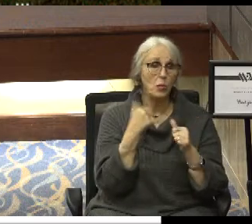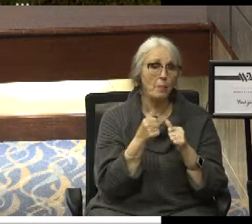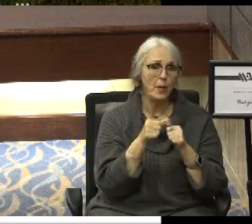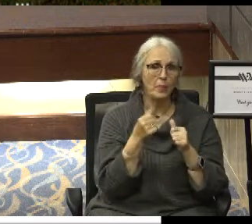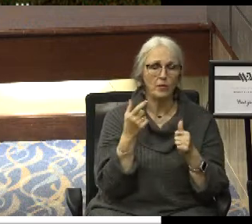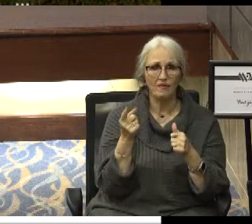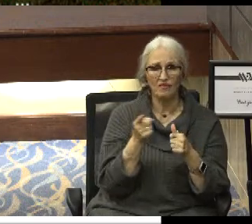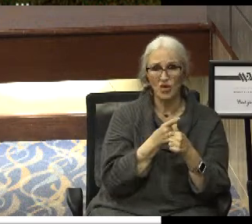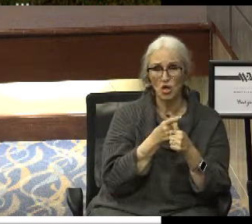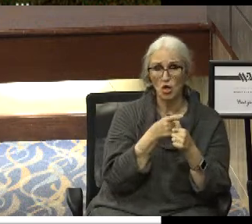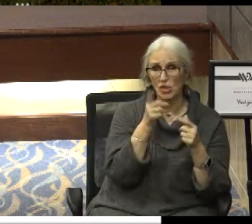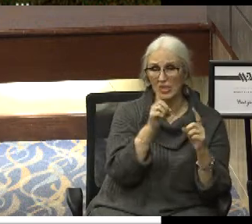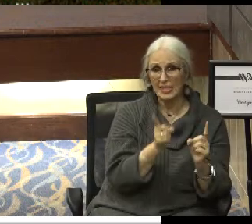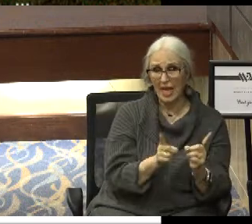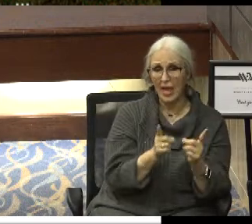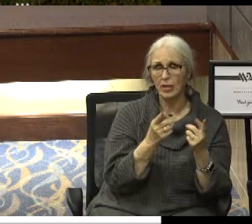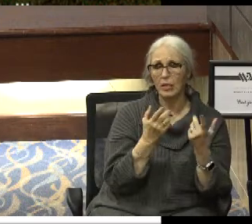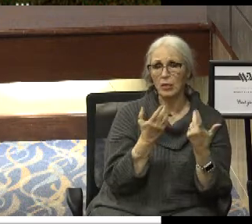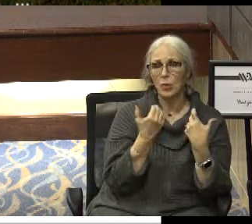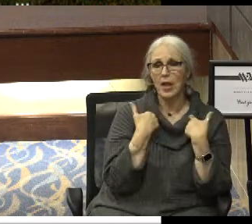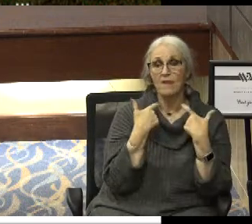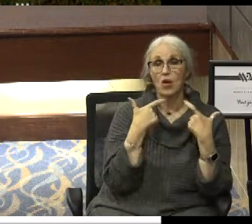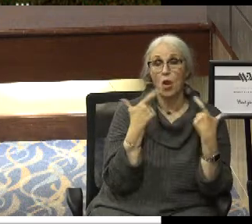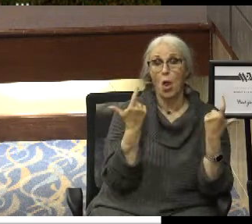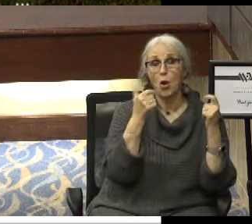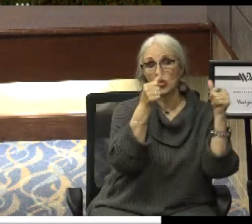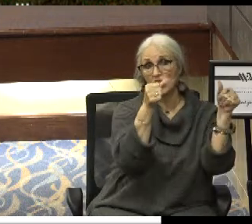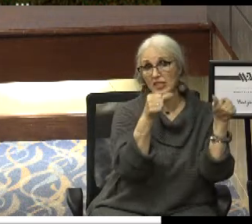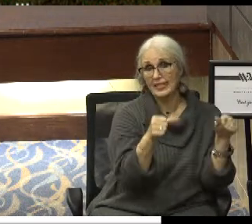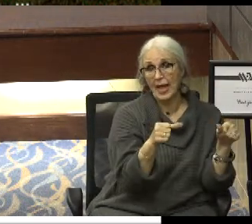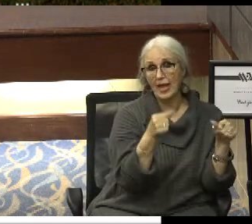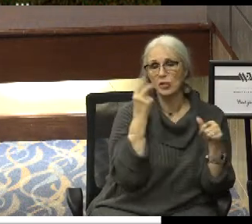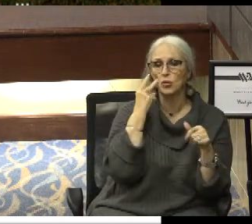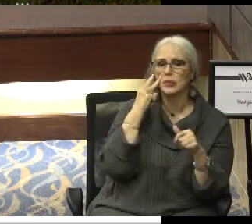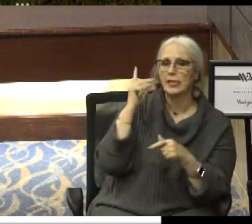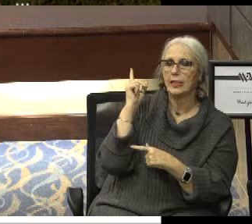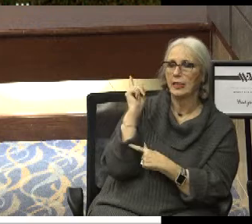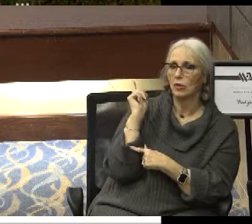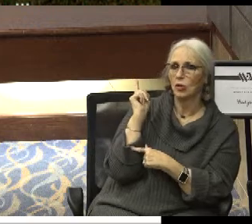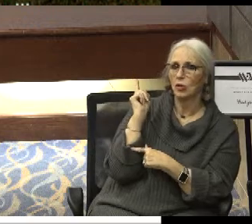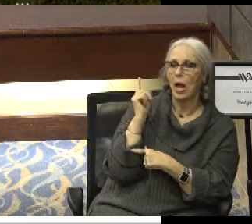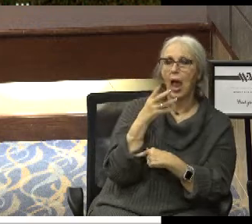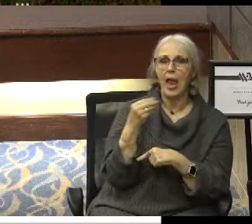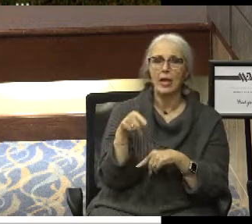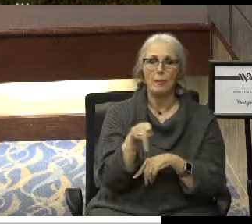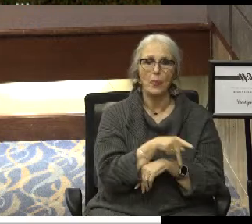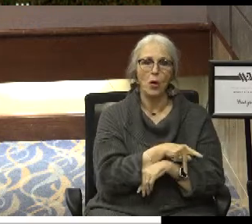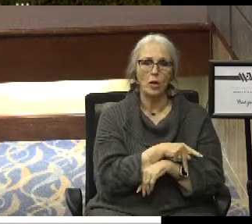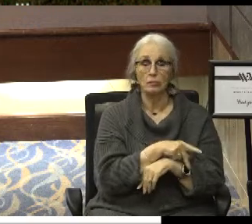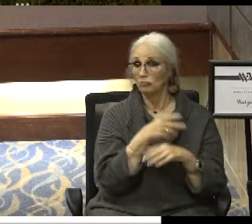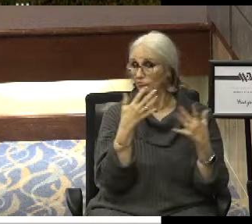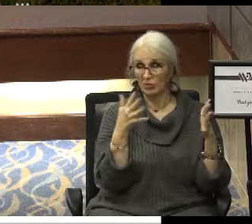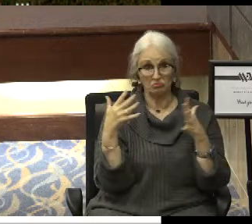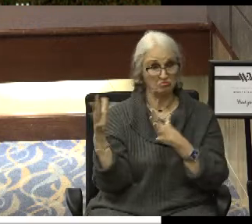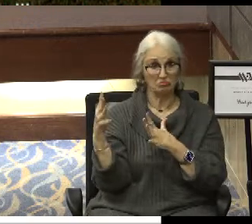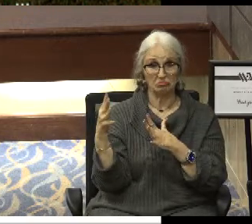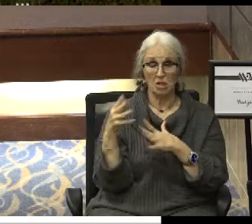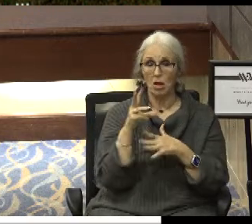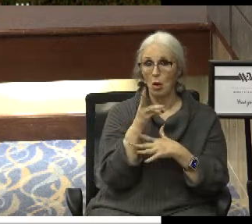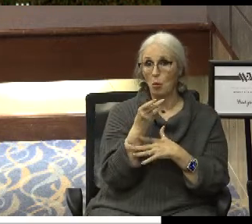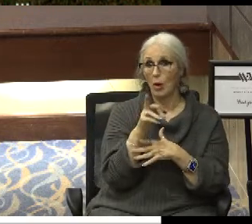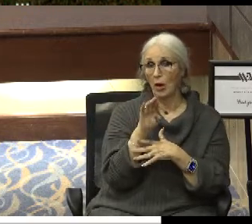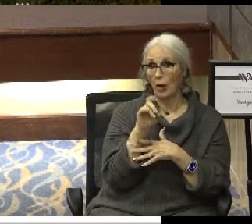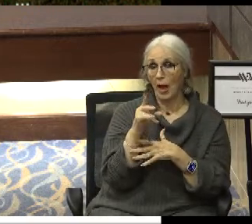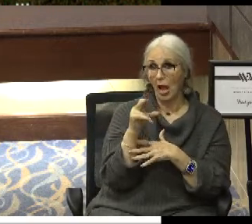original design that we've got large signs. You see one of them here, but also in the park. Those are all done. They're in a warehouse waiting